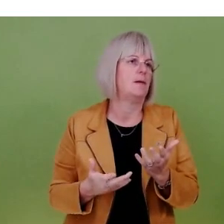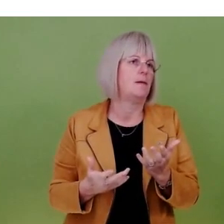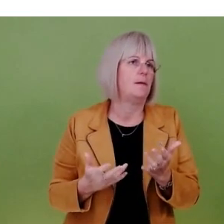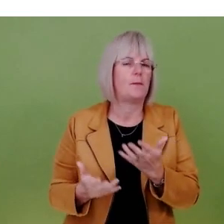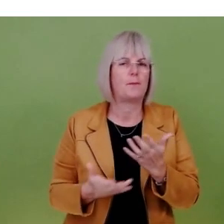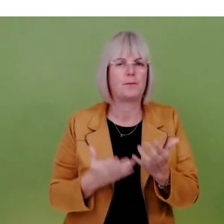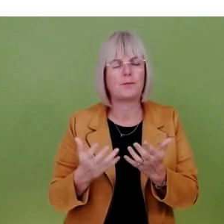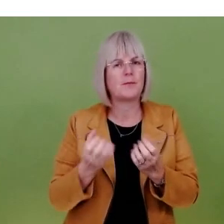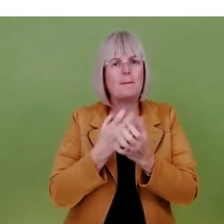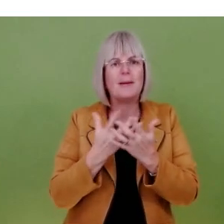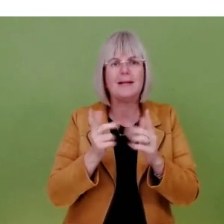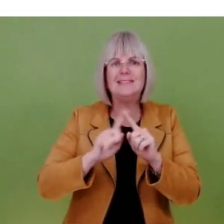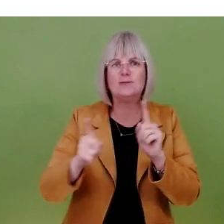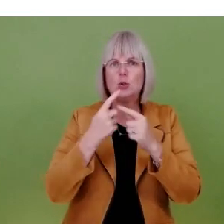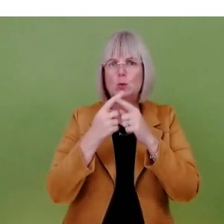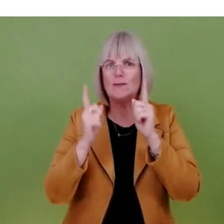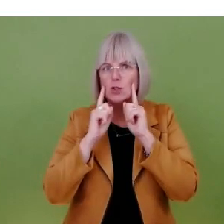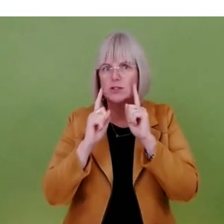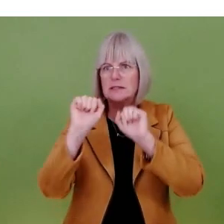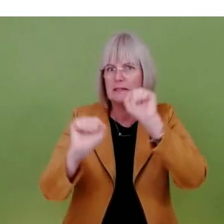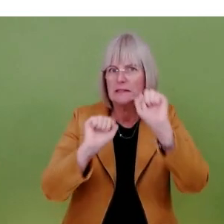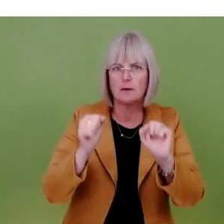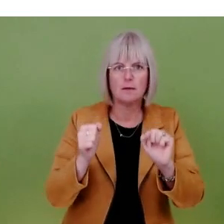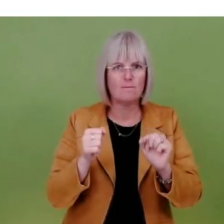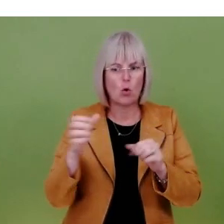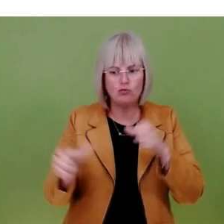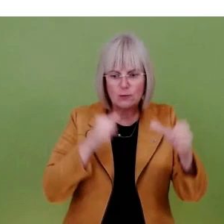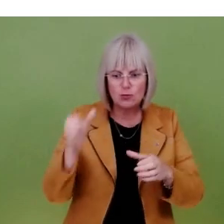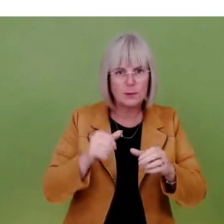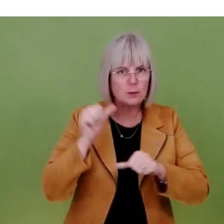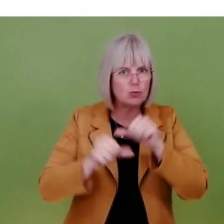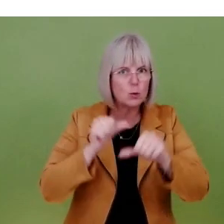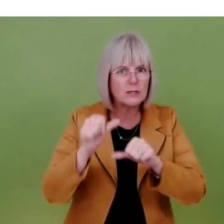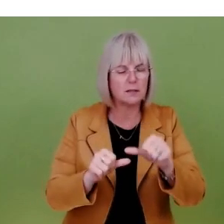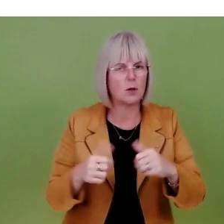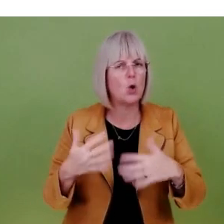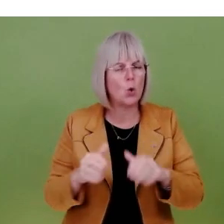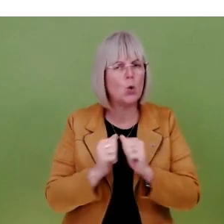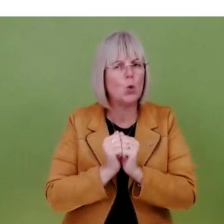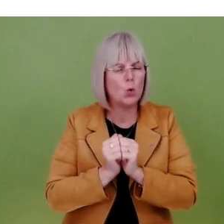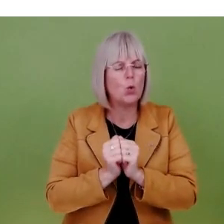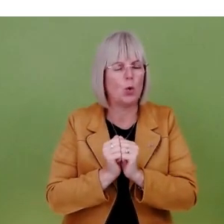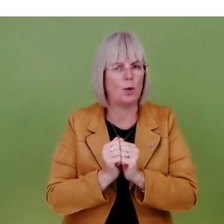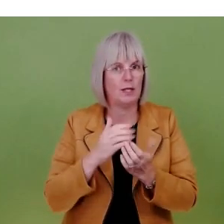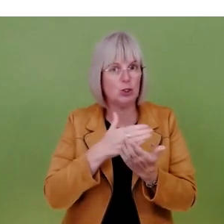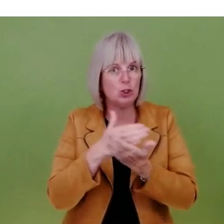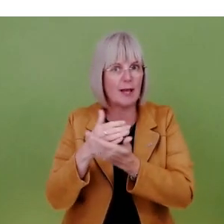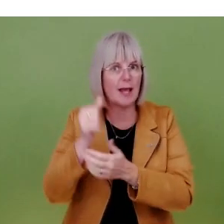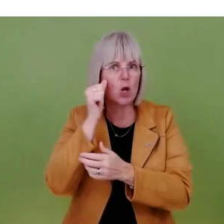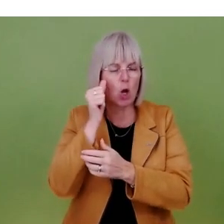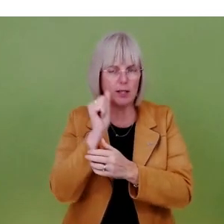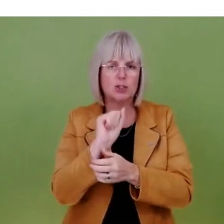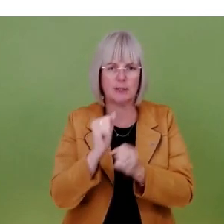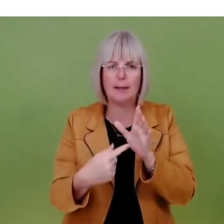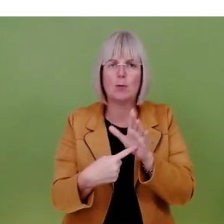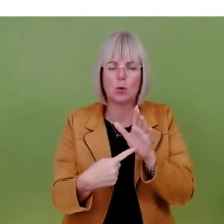universities can learn about in terms of their recruitment processes. Sharing this knowledge is really important. And I know at King's, building on what